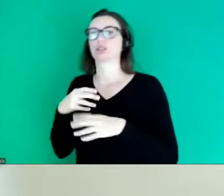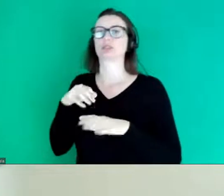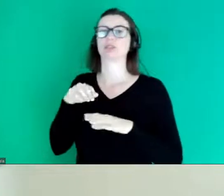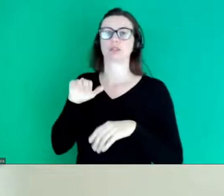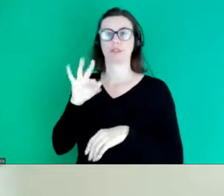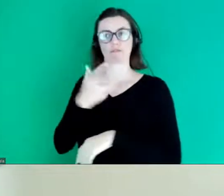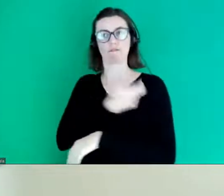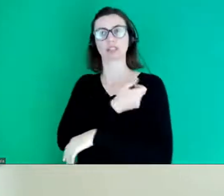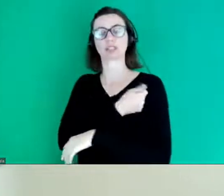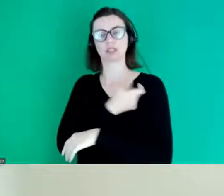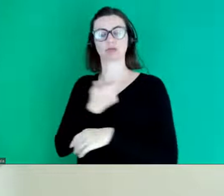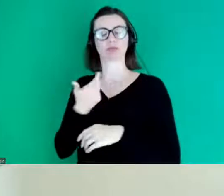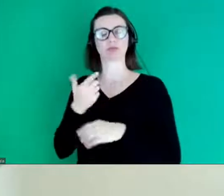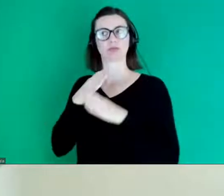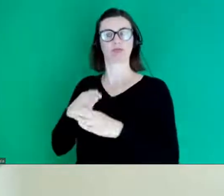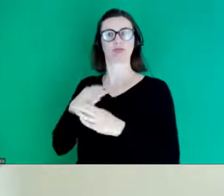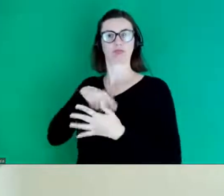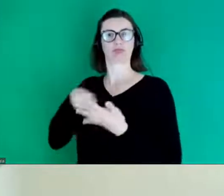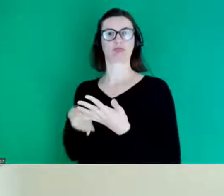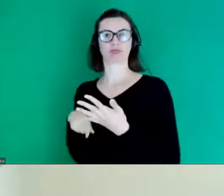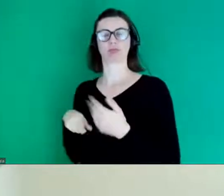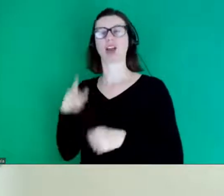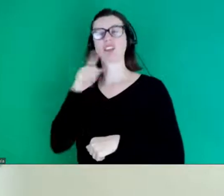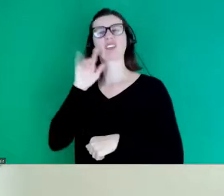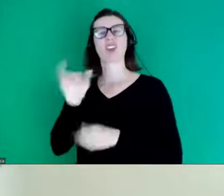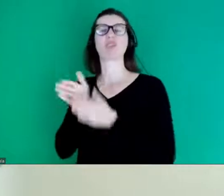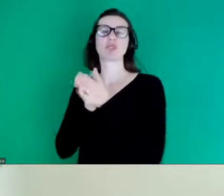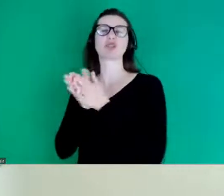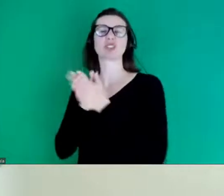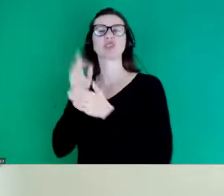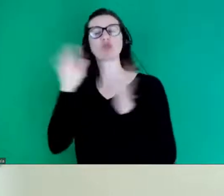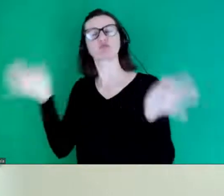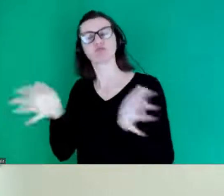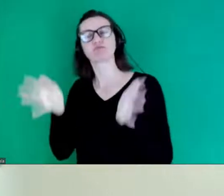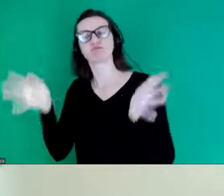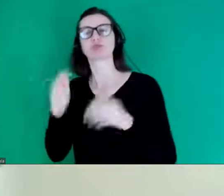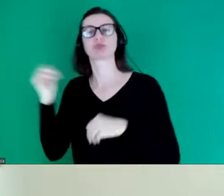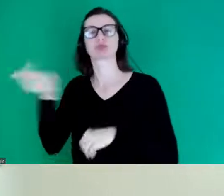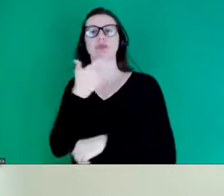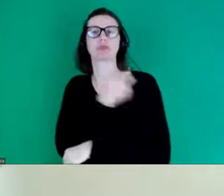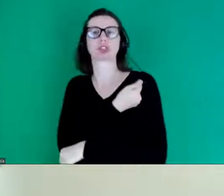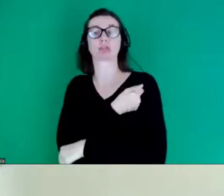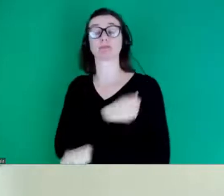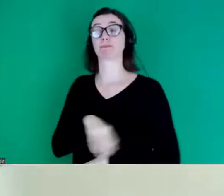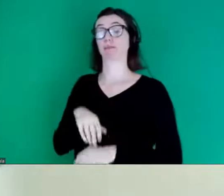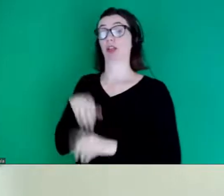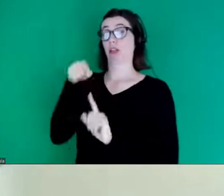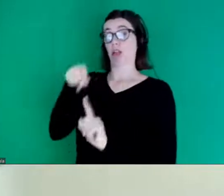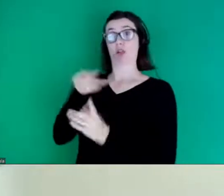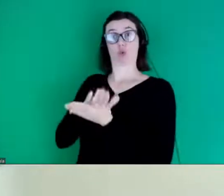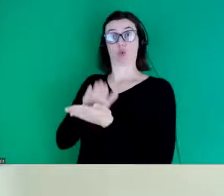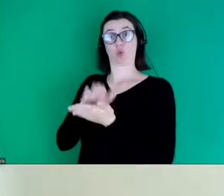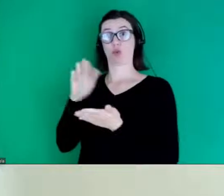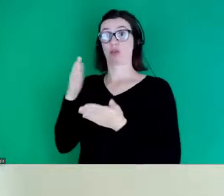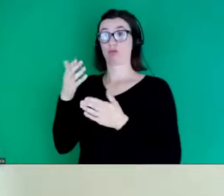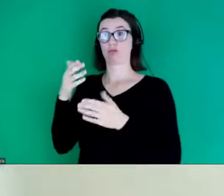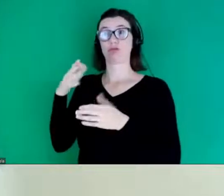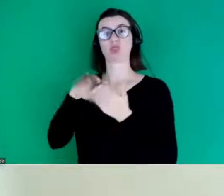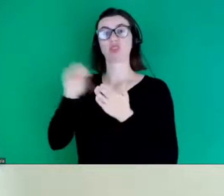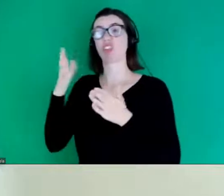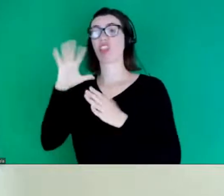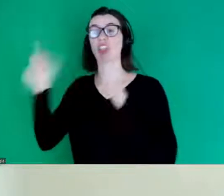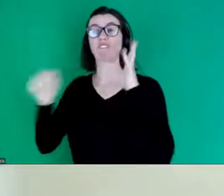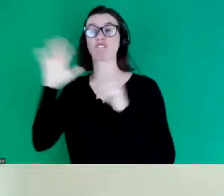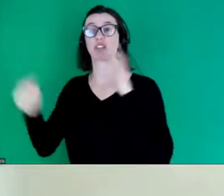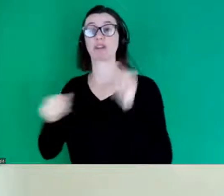that's the motivation for moving to get everyone vaccinated. I think the walkout is an example of how